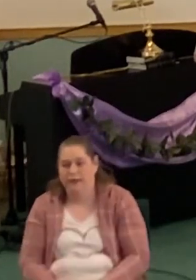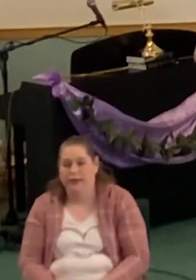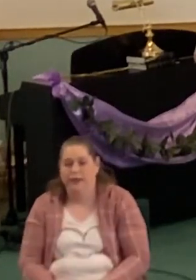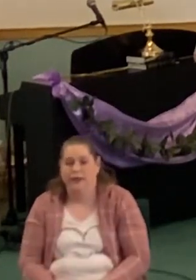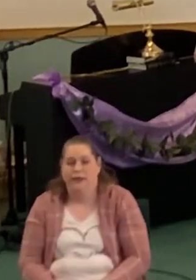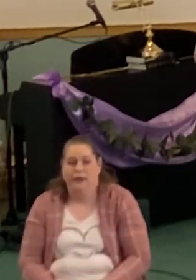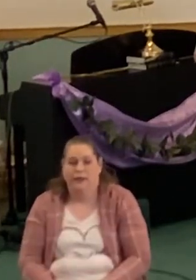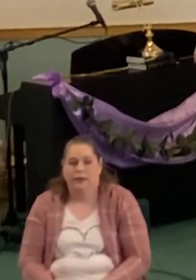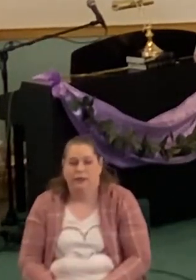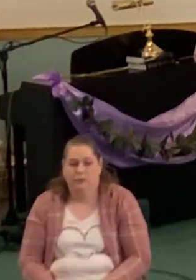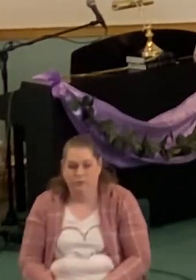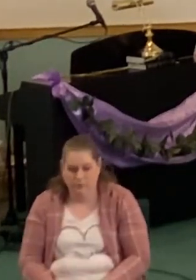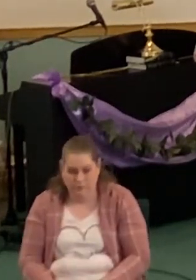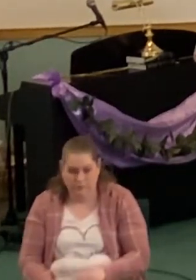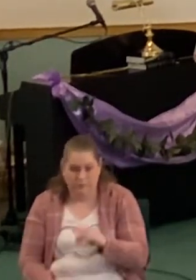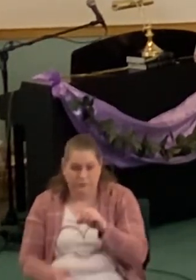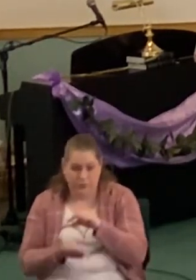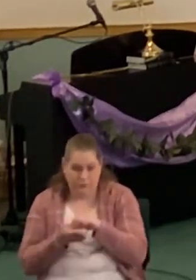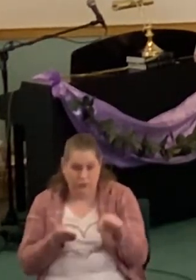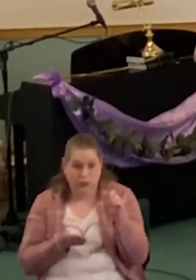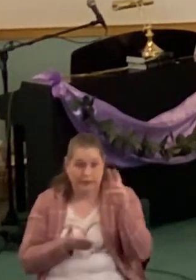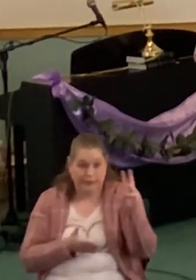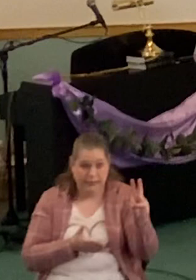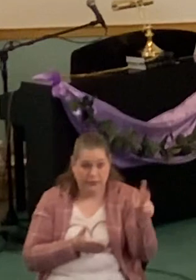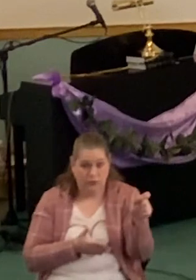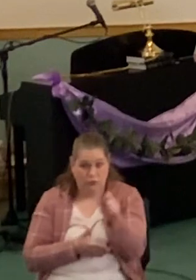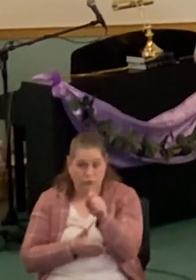10 are an explanation for us,